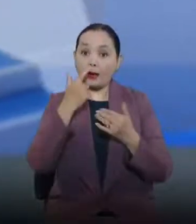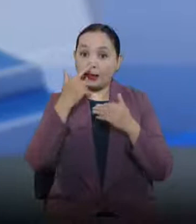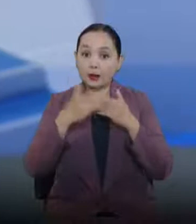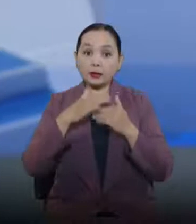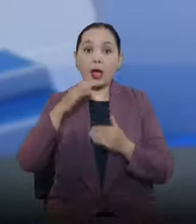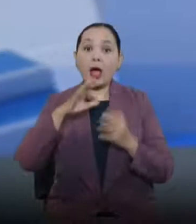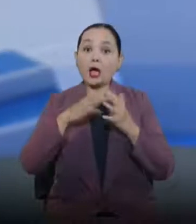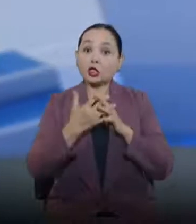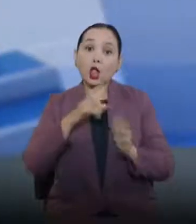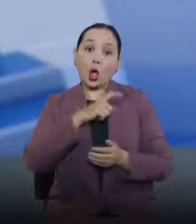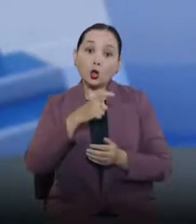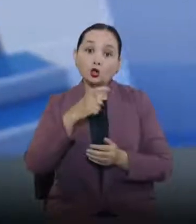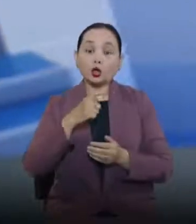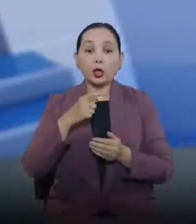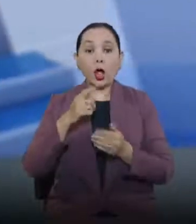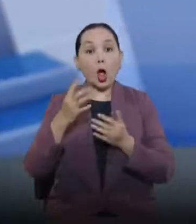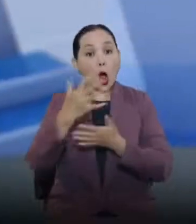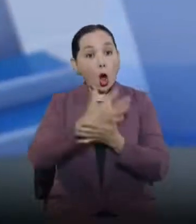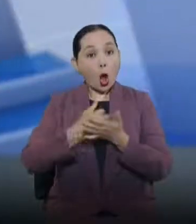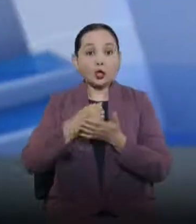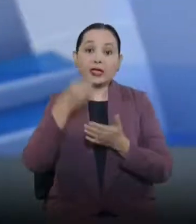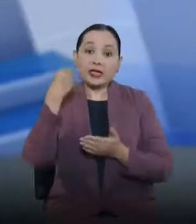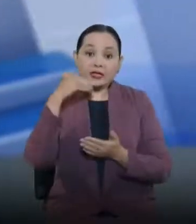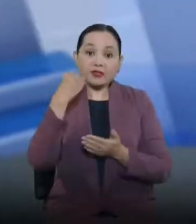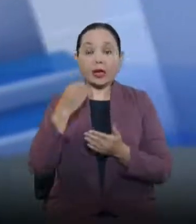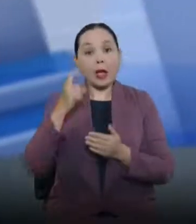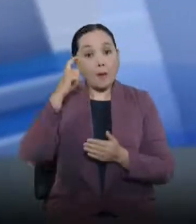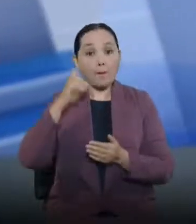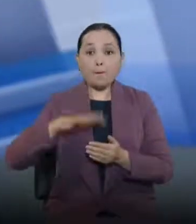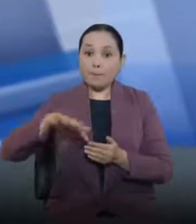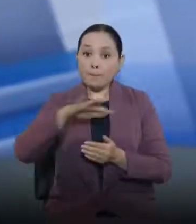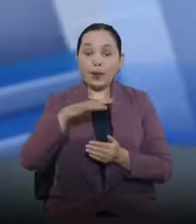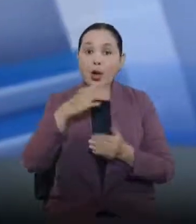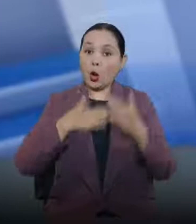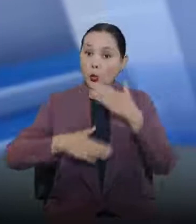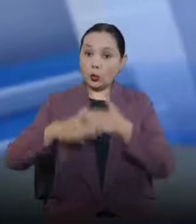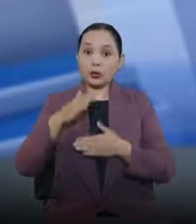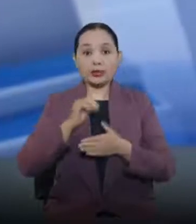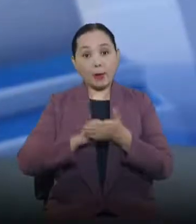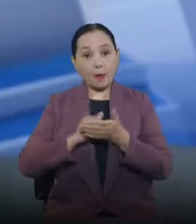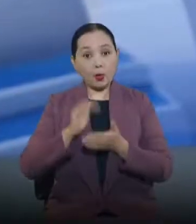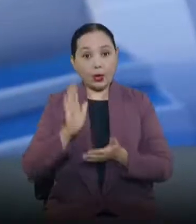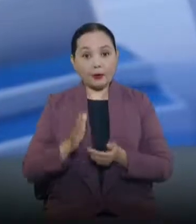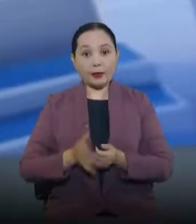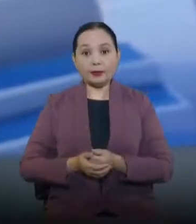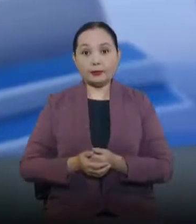Bahmalda qishloq xo'jaligi sohasi serhosilligi va sifati bilan ham mahalliy aholining xursandchiligiga sabab bo'lyapti.